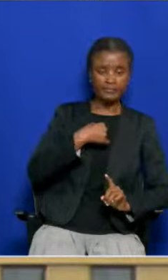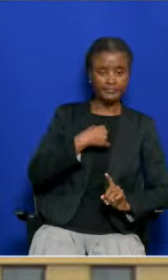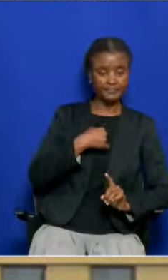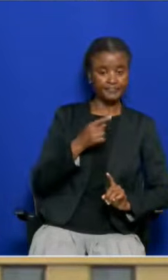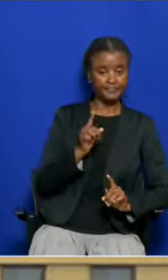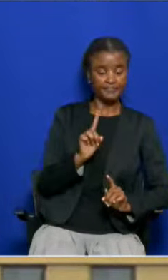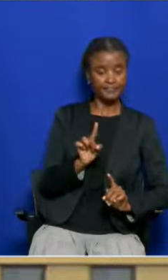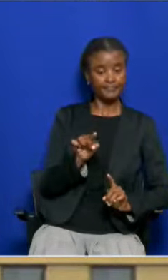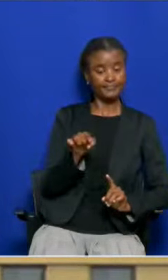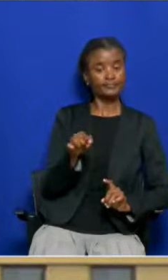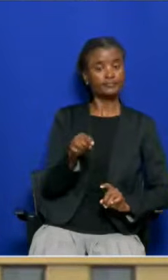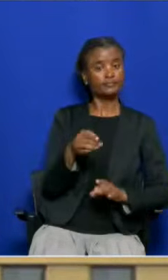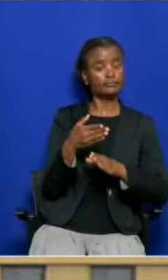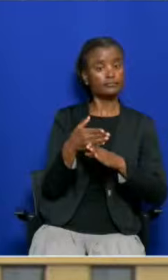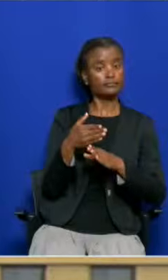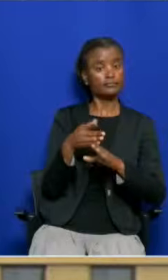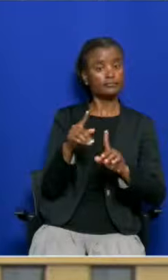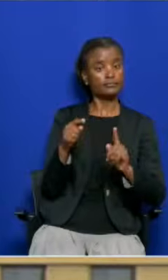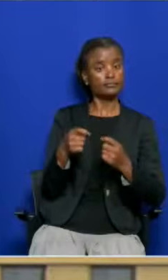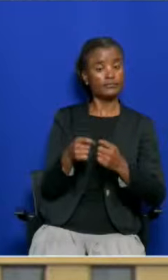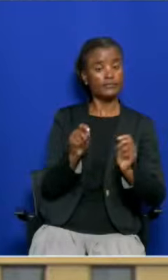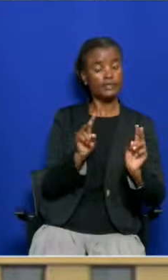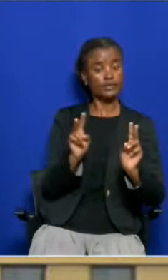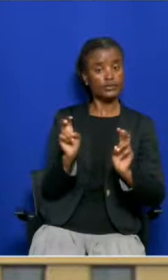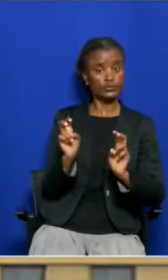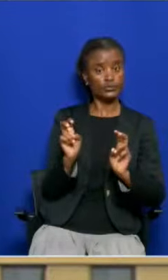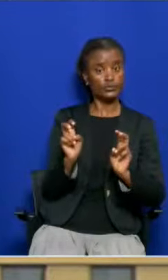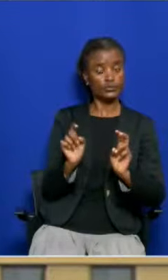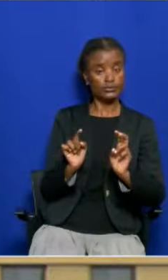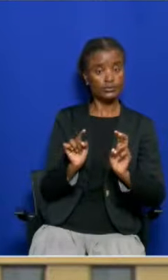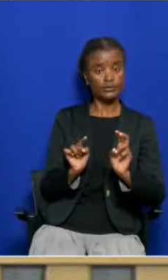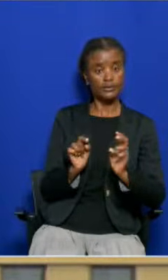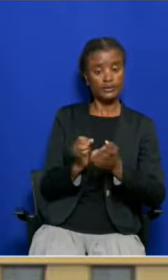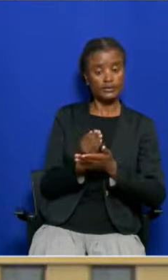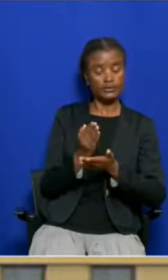this issue to make inquiries.